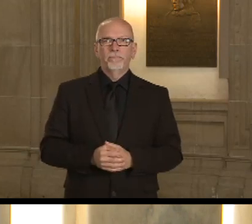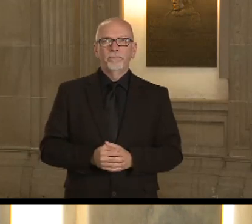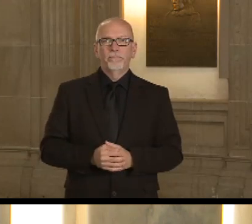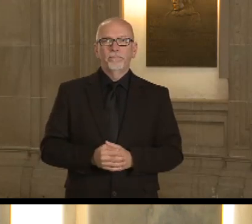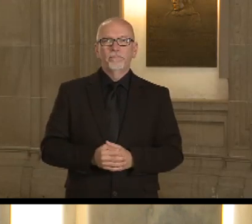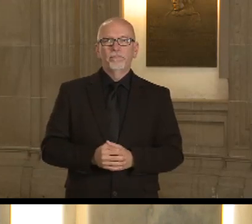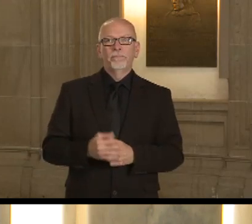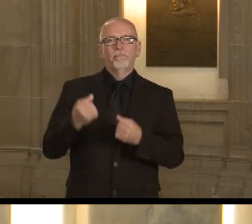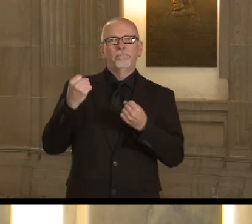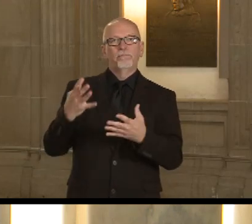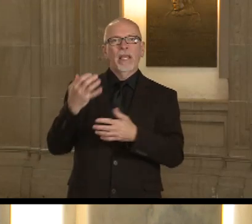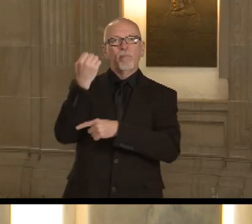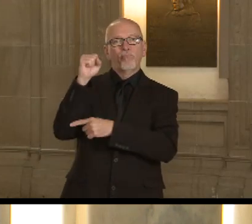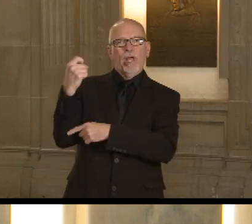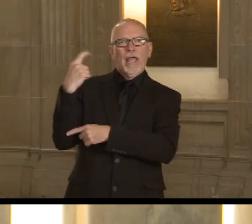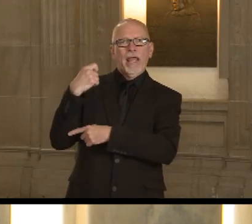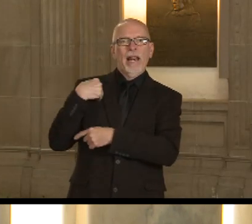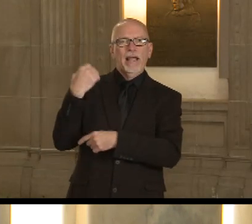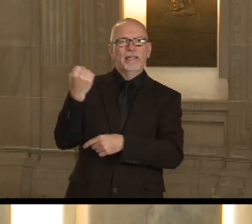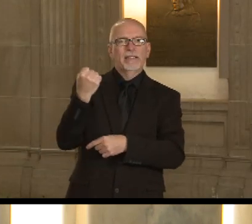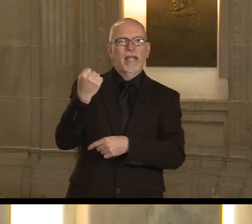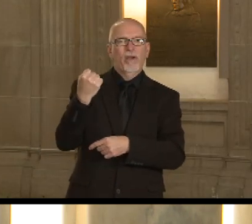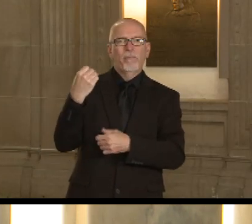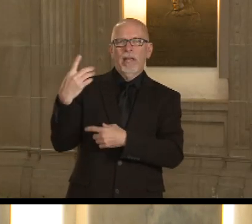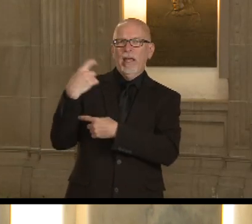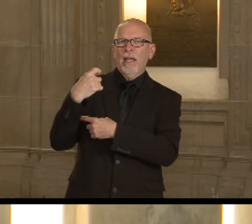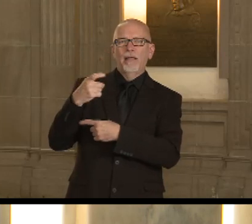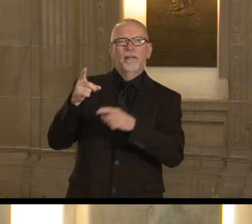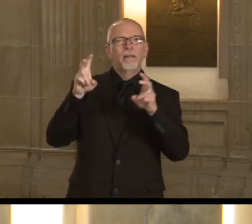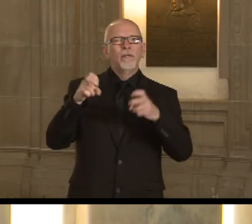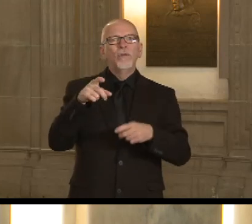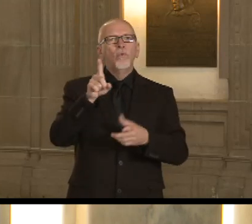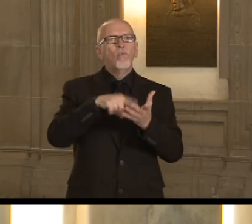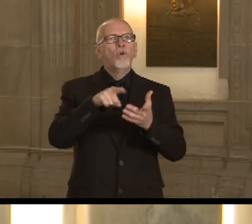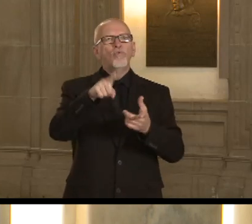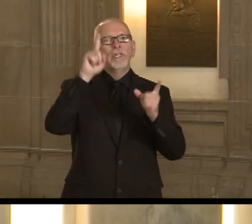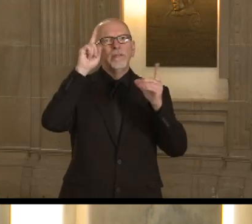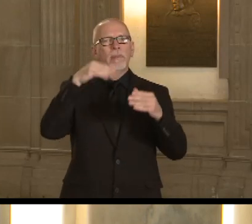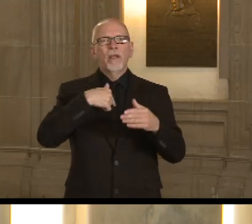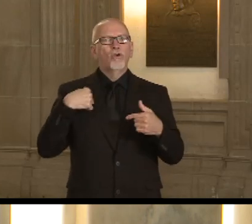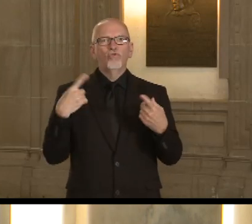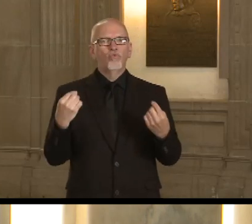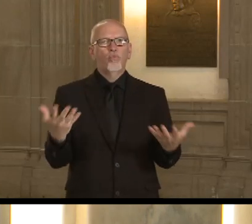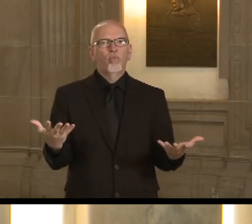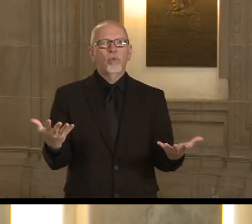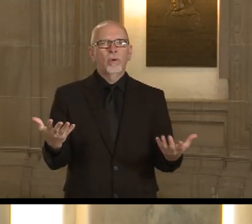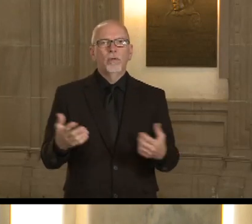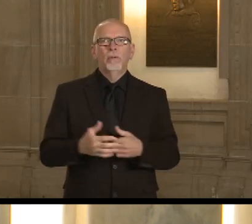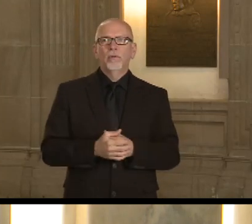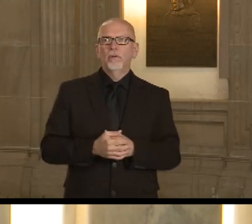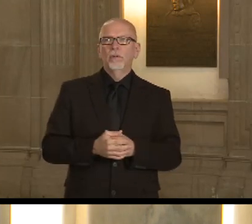I was asked by many protesters on Saturday, quote, "What do you expect us to do?"